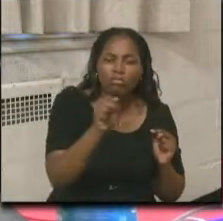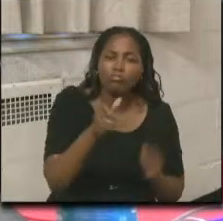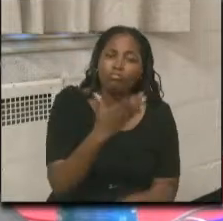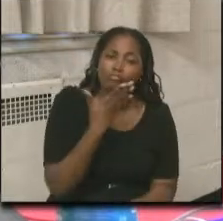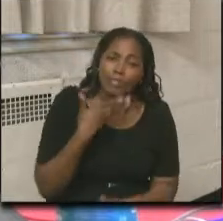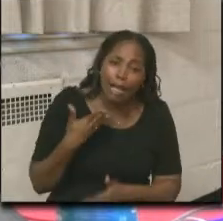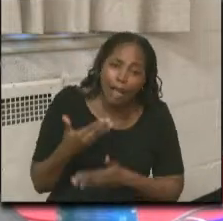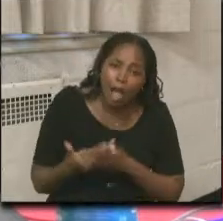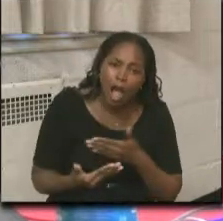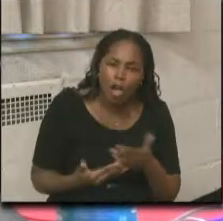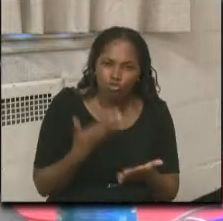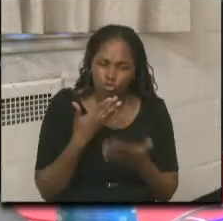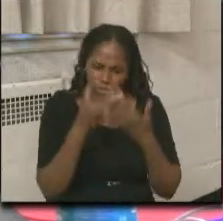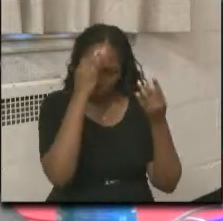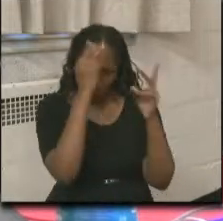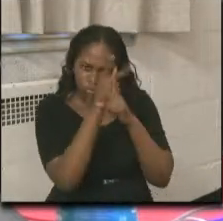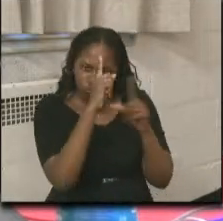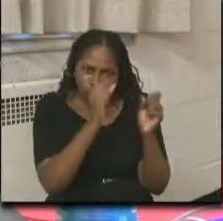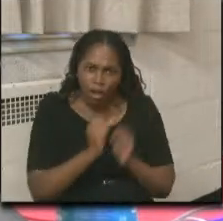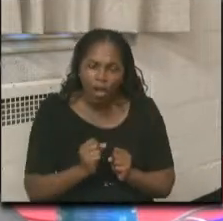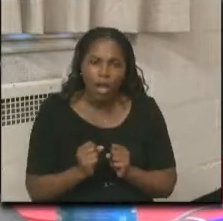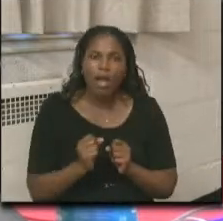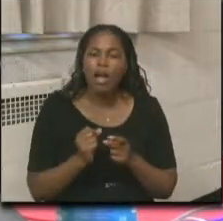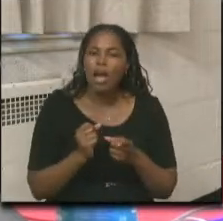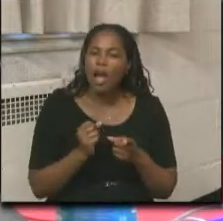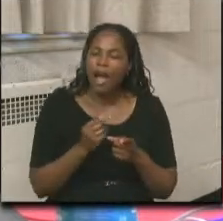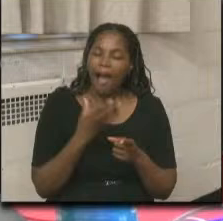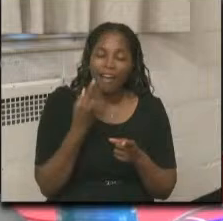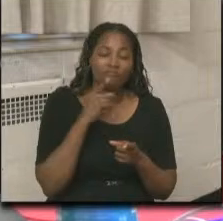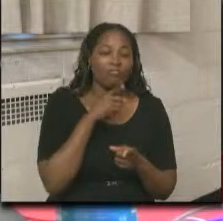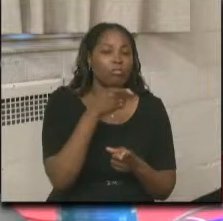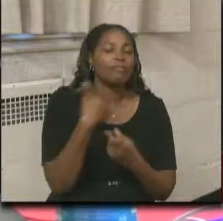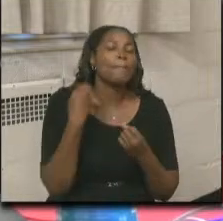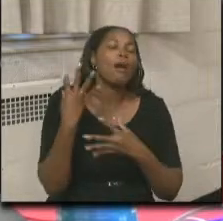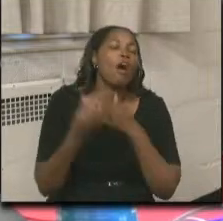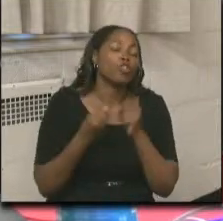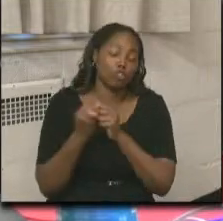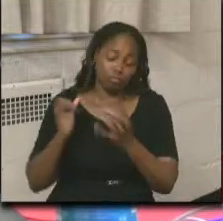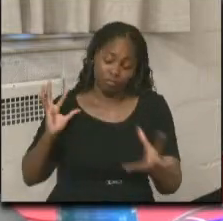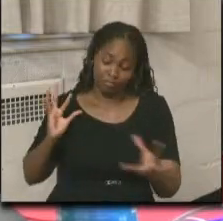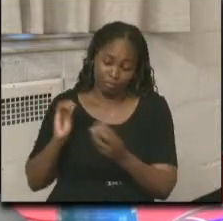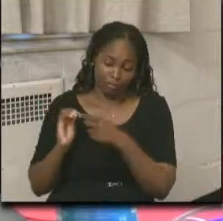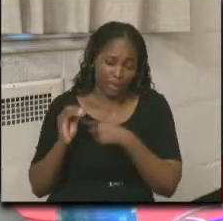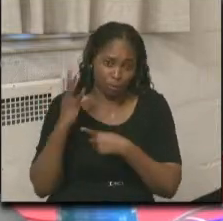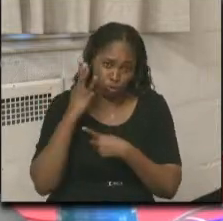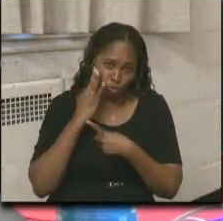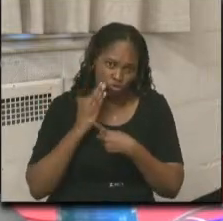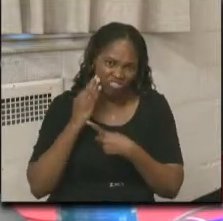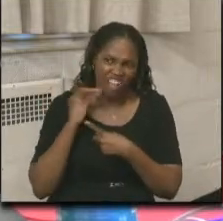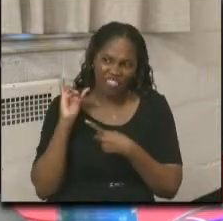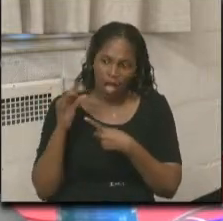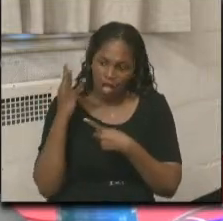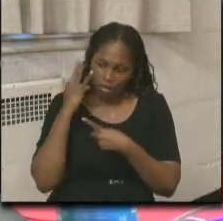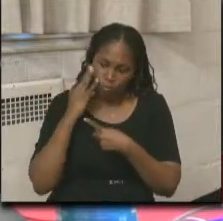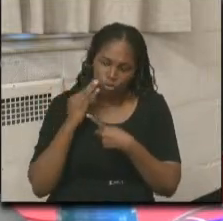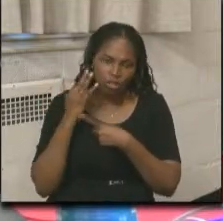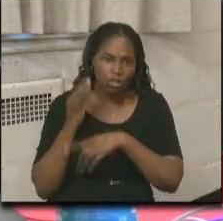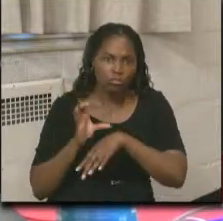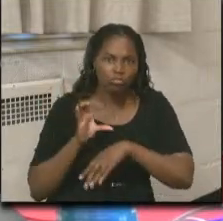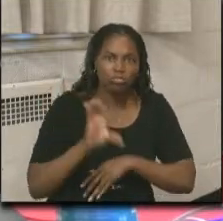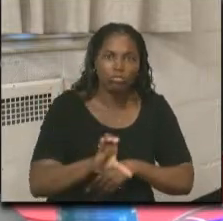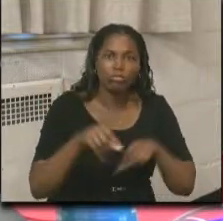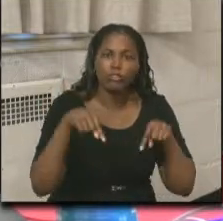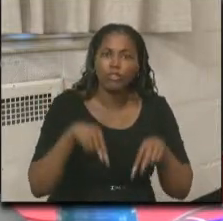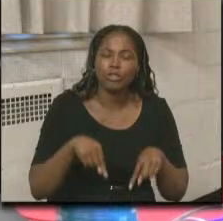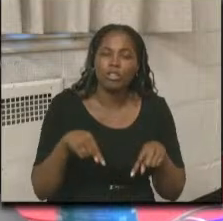and I think you brought your years of experience to this role, and it's necessary. And I think when you think about public service, when you think about giving